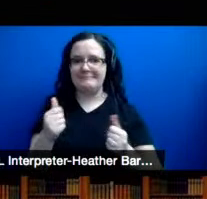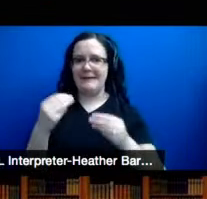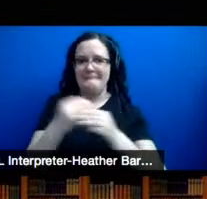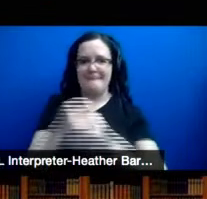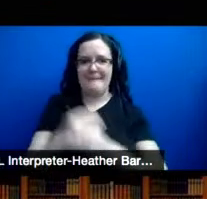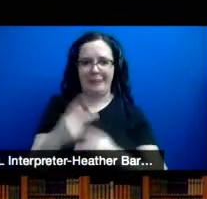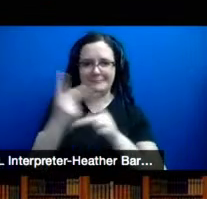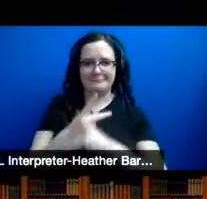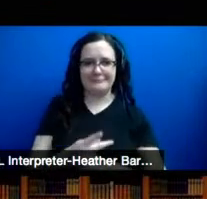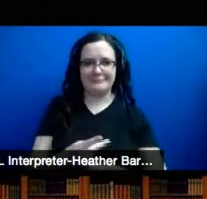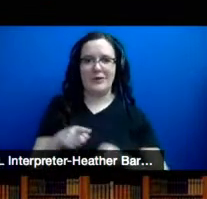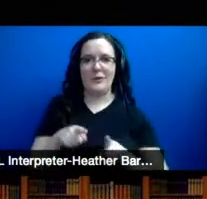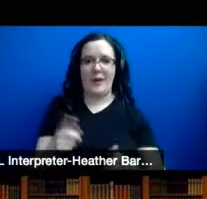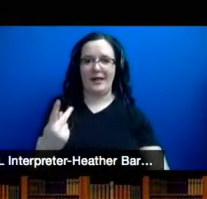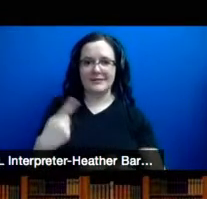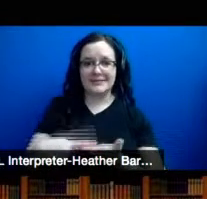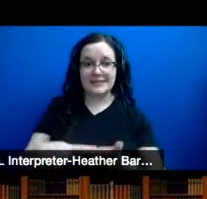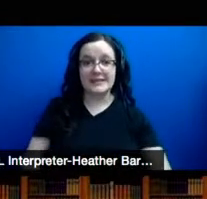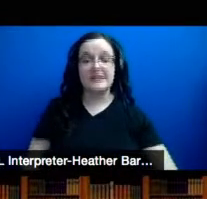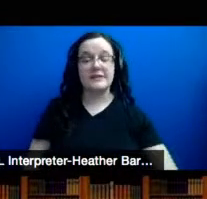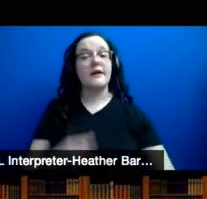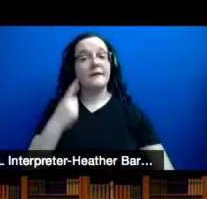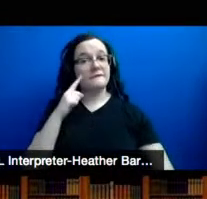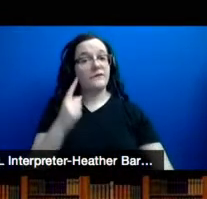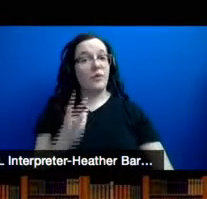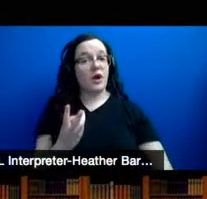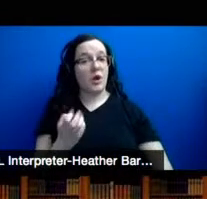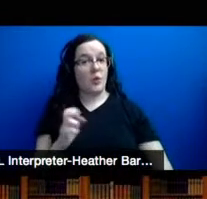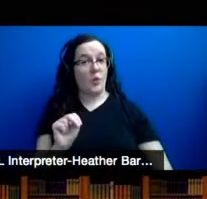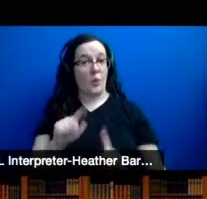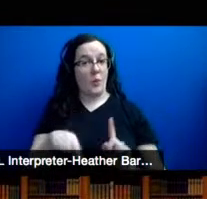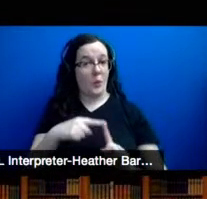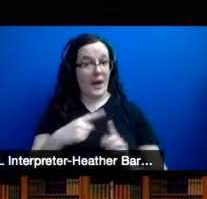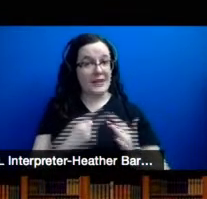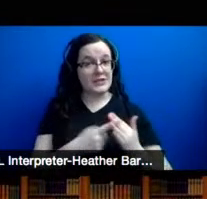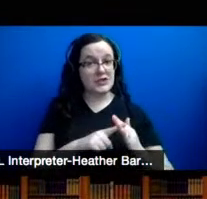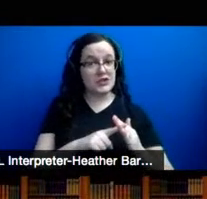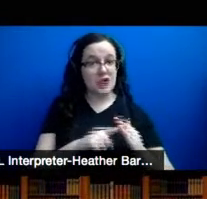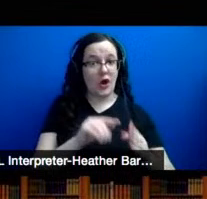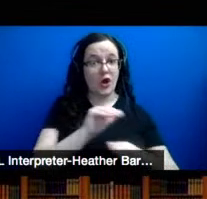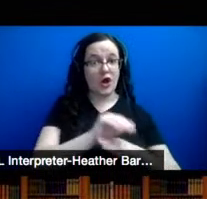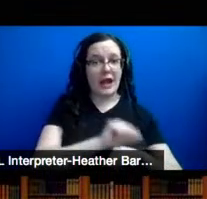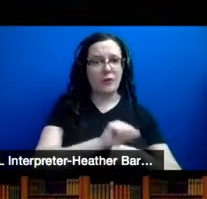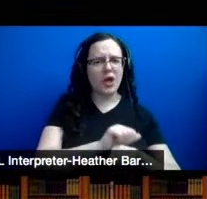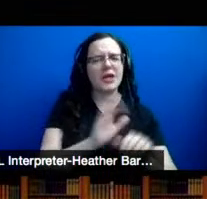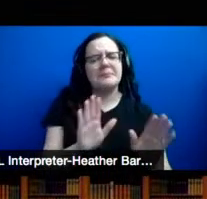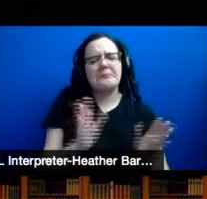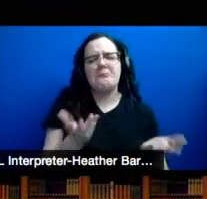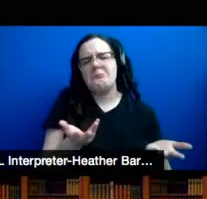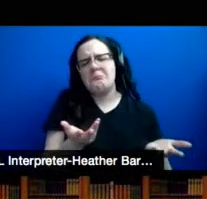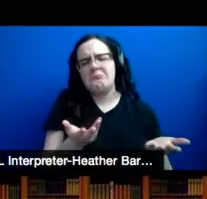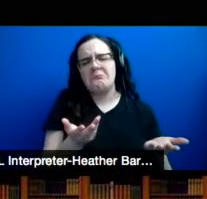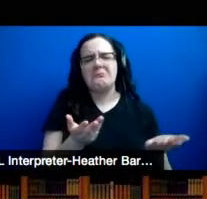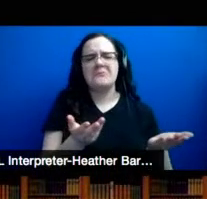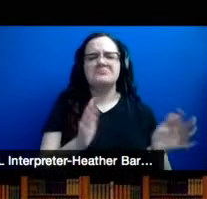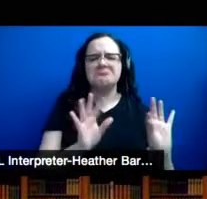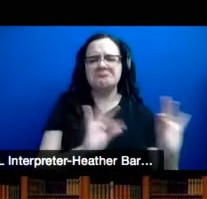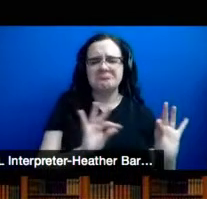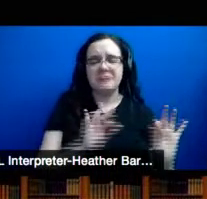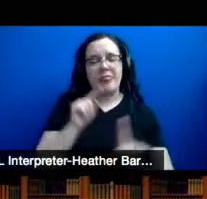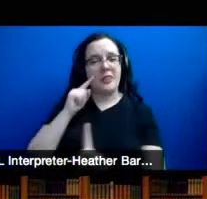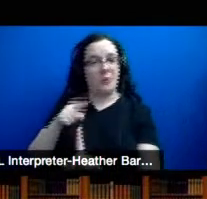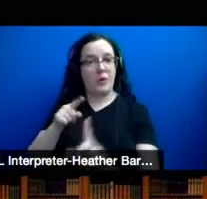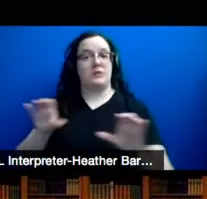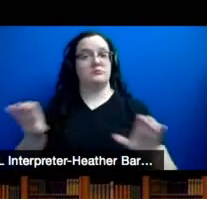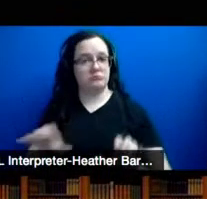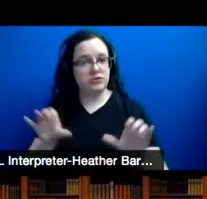As far as when we start the night work isn't as big of a deal as being able to perform the night work. The